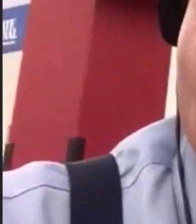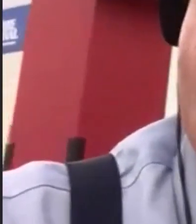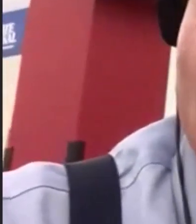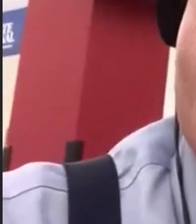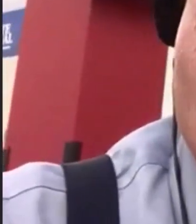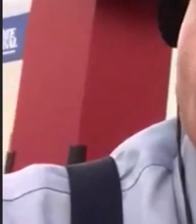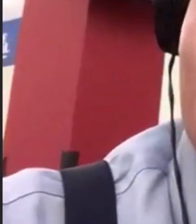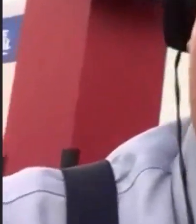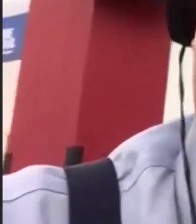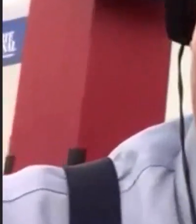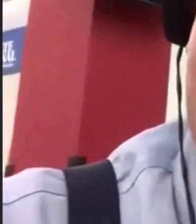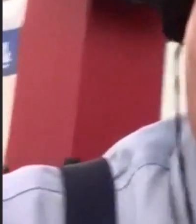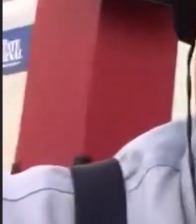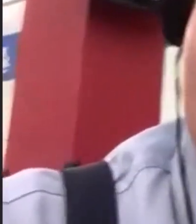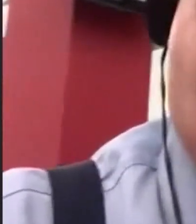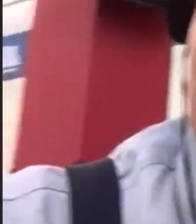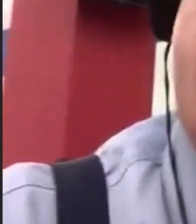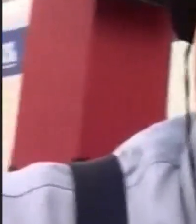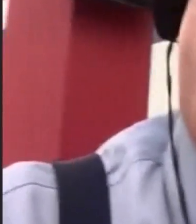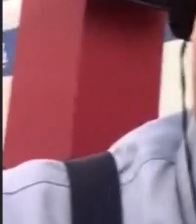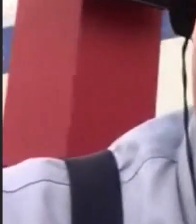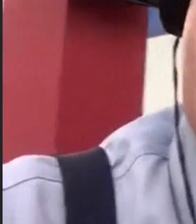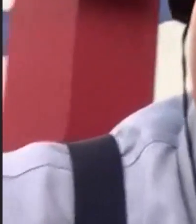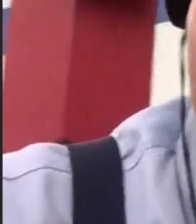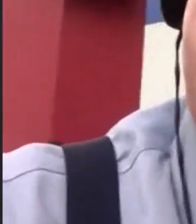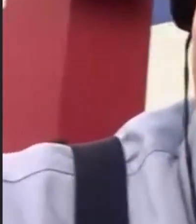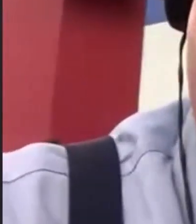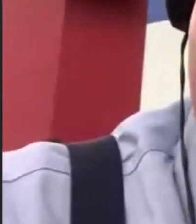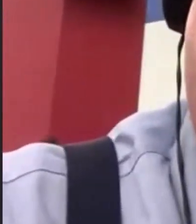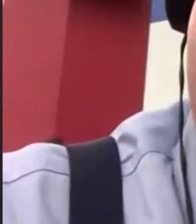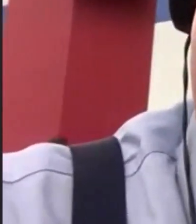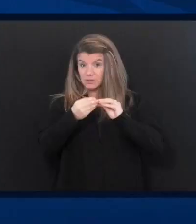reset beginning Thursday until we get 3 consecutive days?